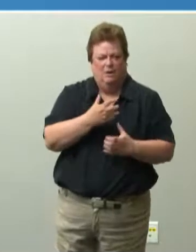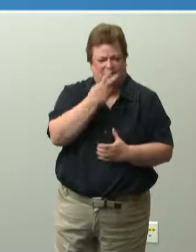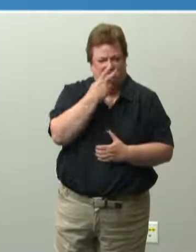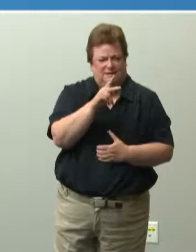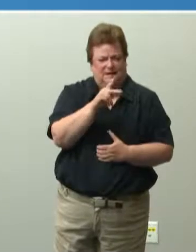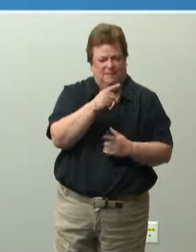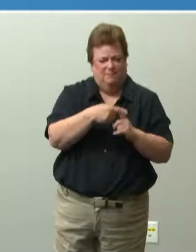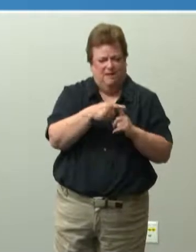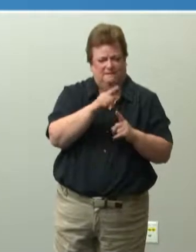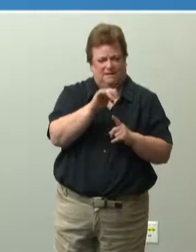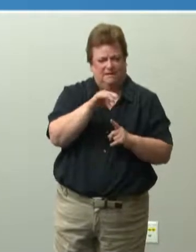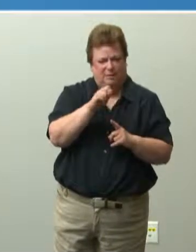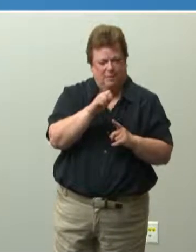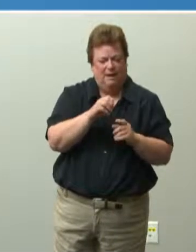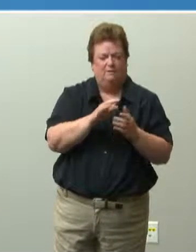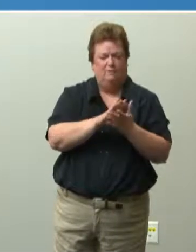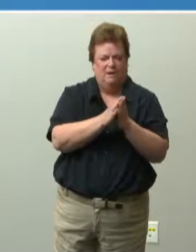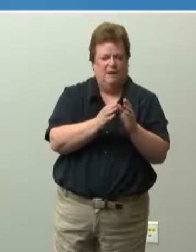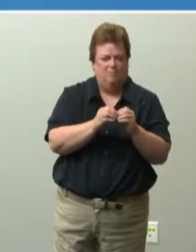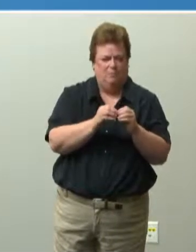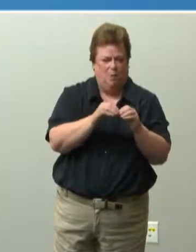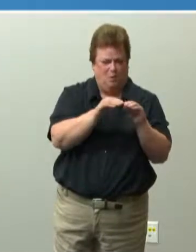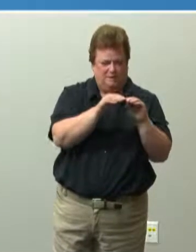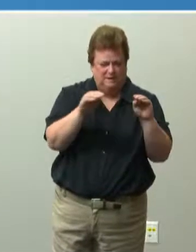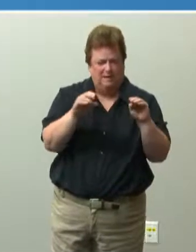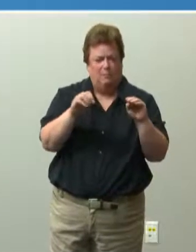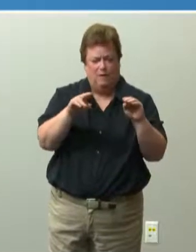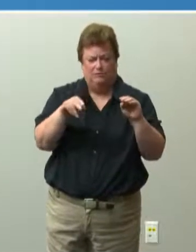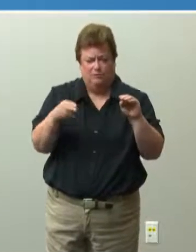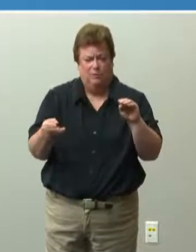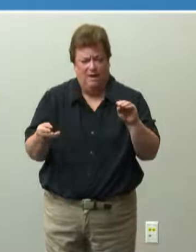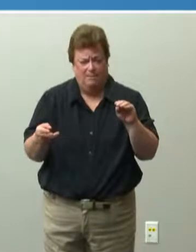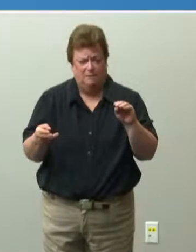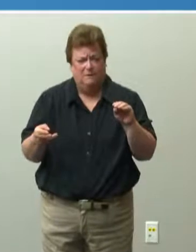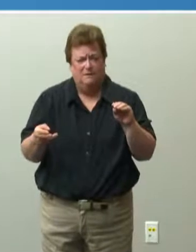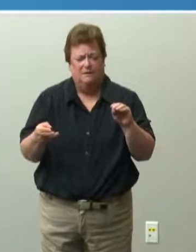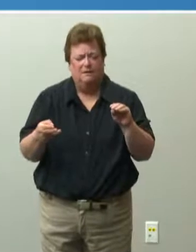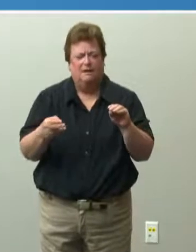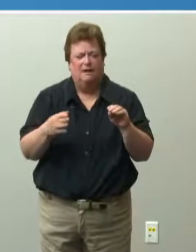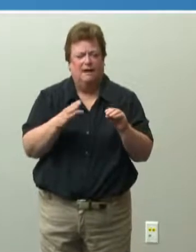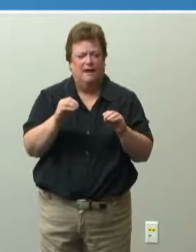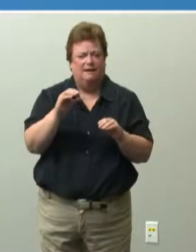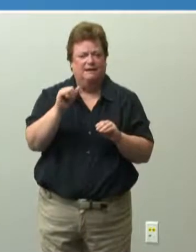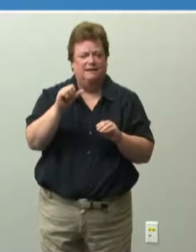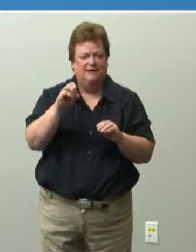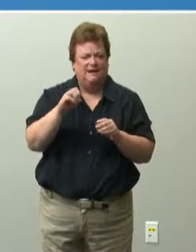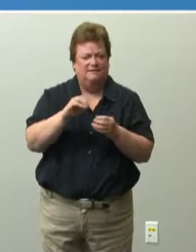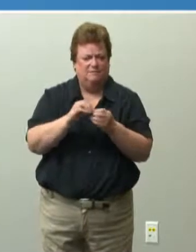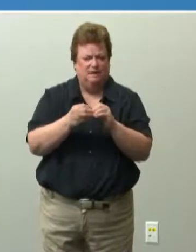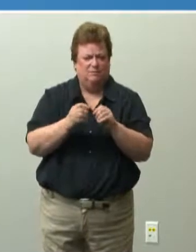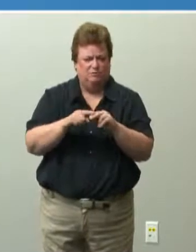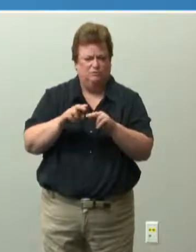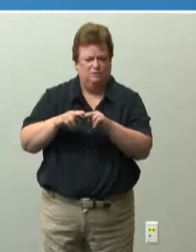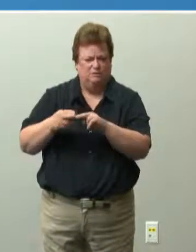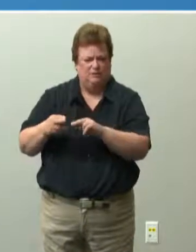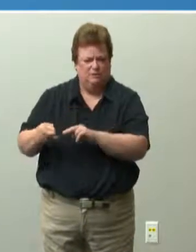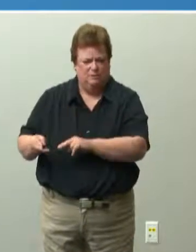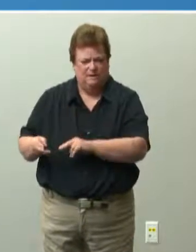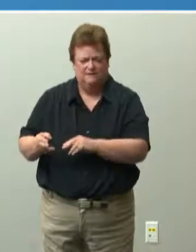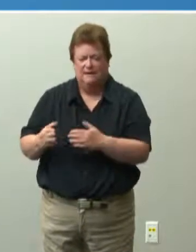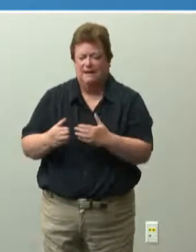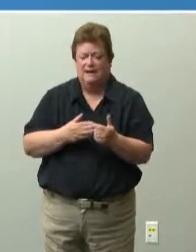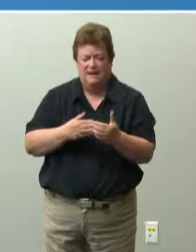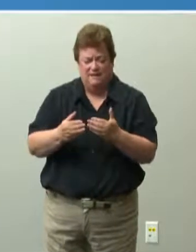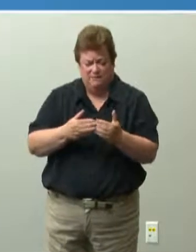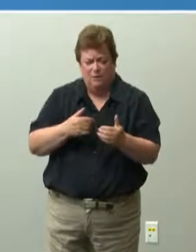more stable and drop definitely under 10, and our case numbers to decrease. Even though we're starting